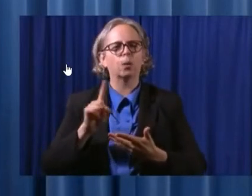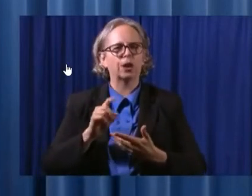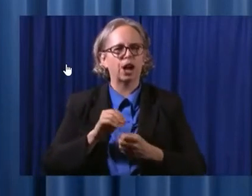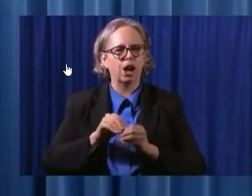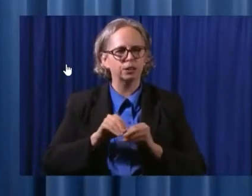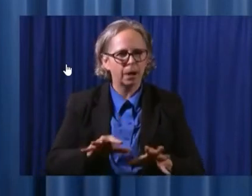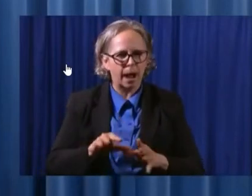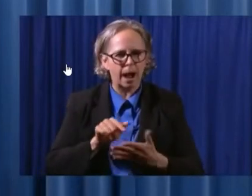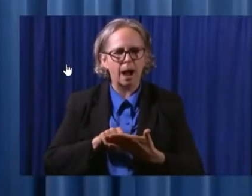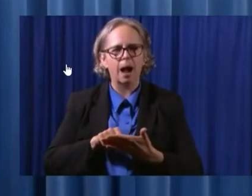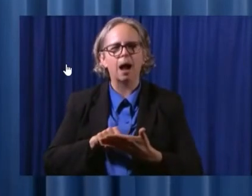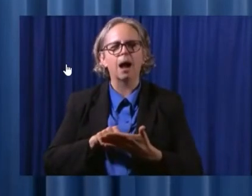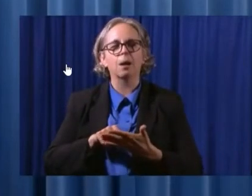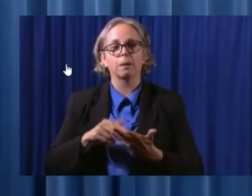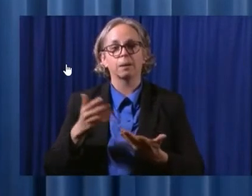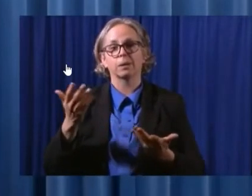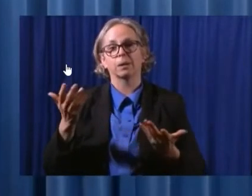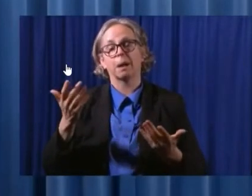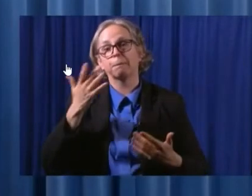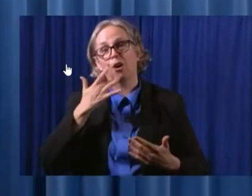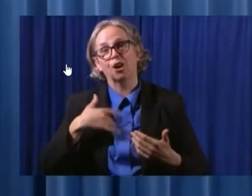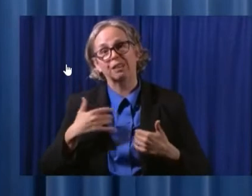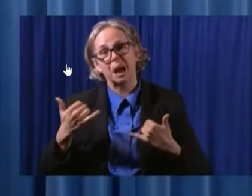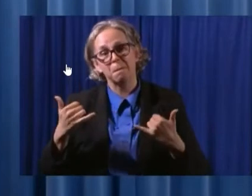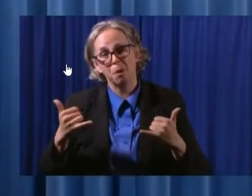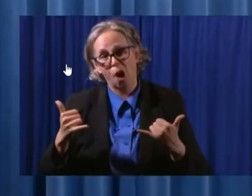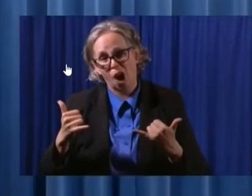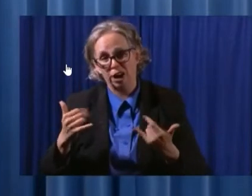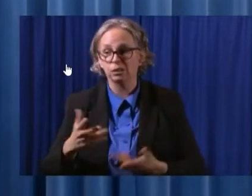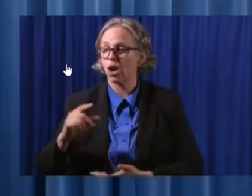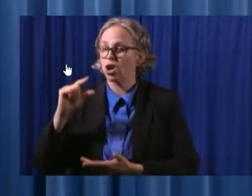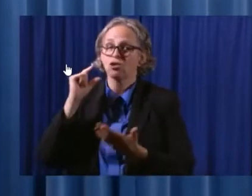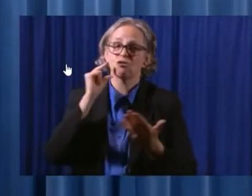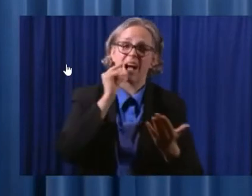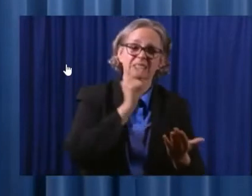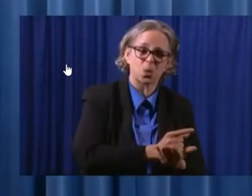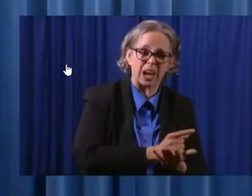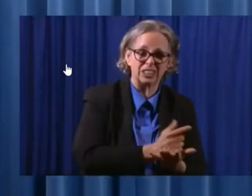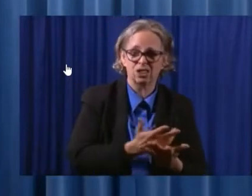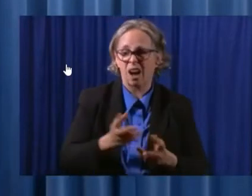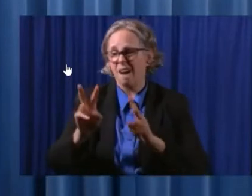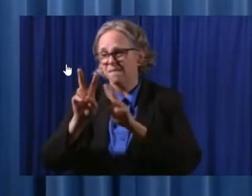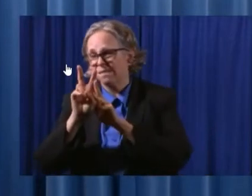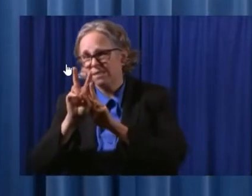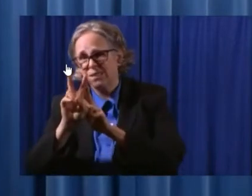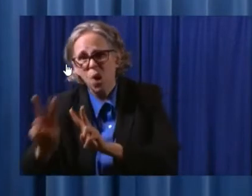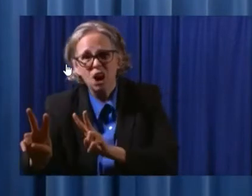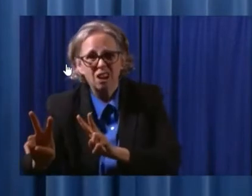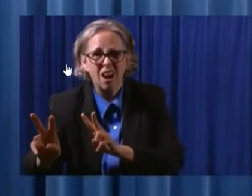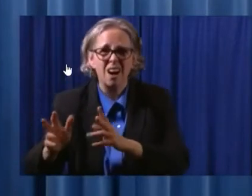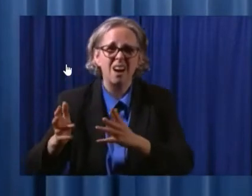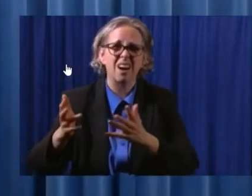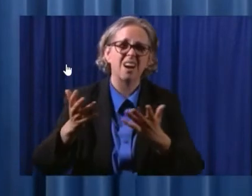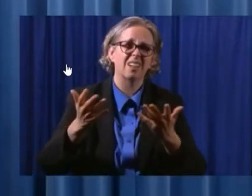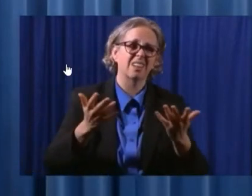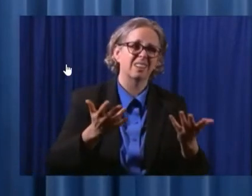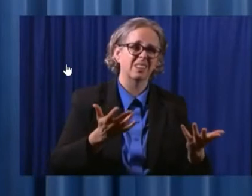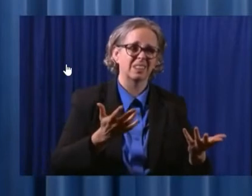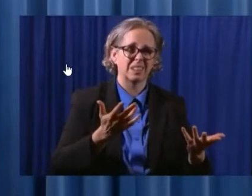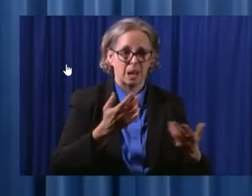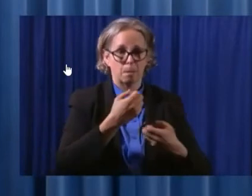parties, graduation celebrations, funerals, other large gatherings, such as protests where people are